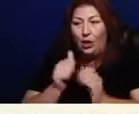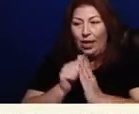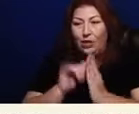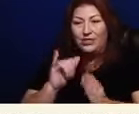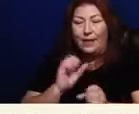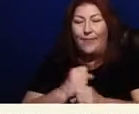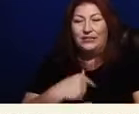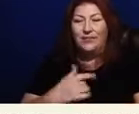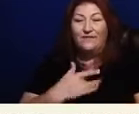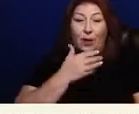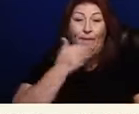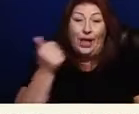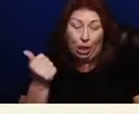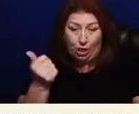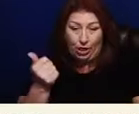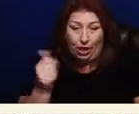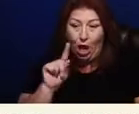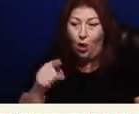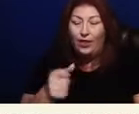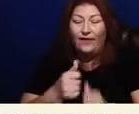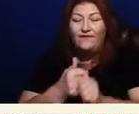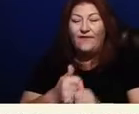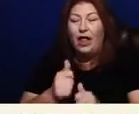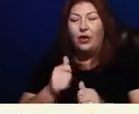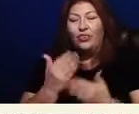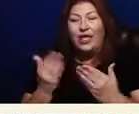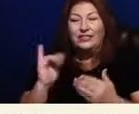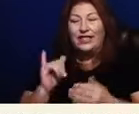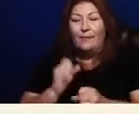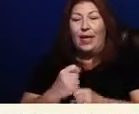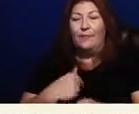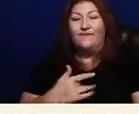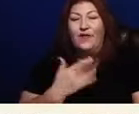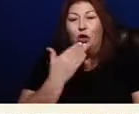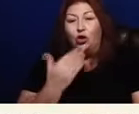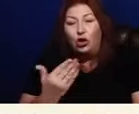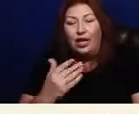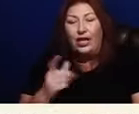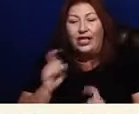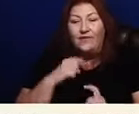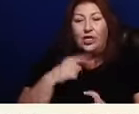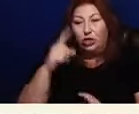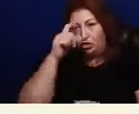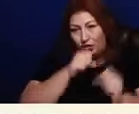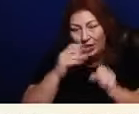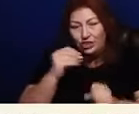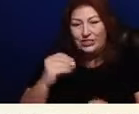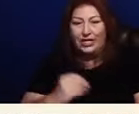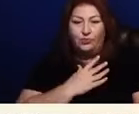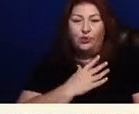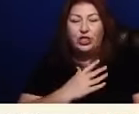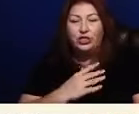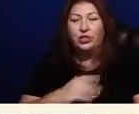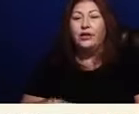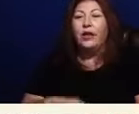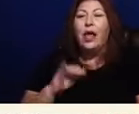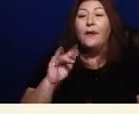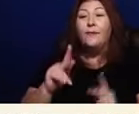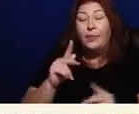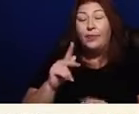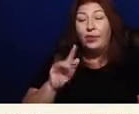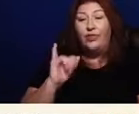better. I only follow accounts that make me feel good and give me strategies and inspiration, and people that I genuinely care about. And so I